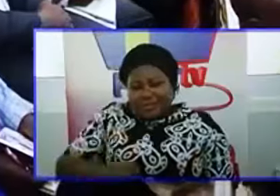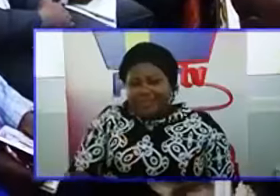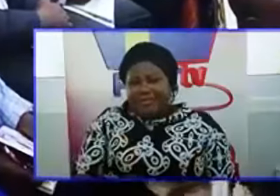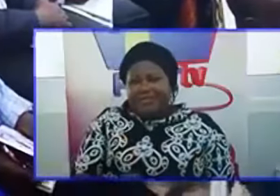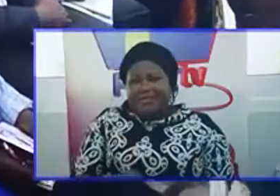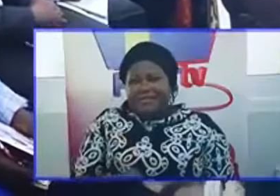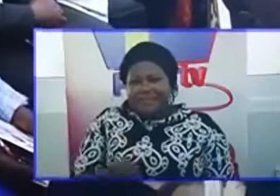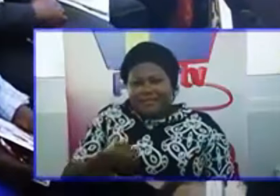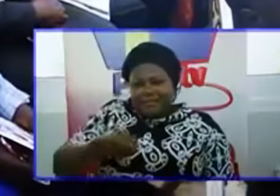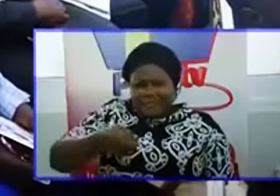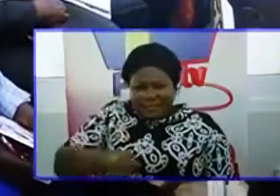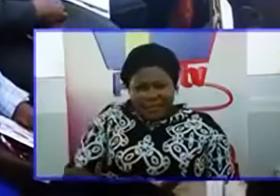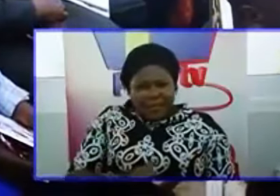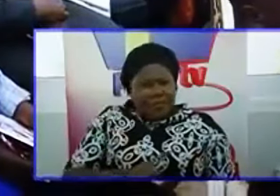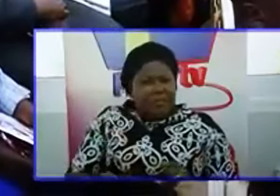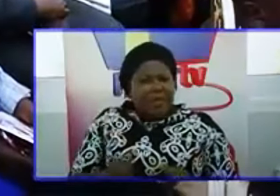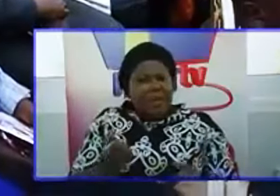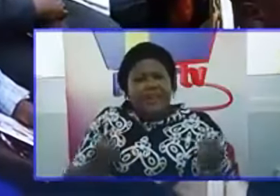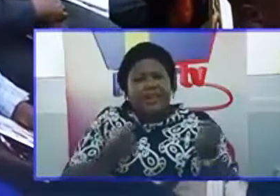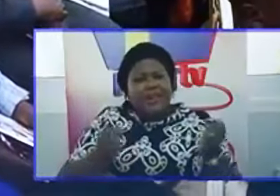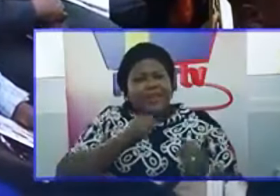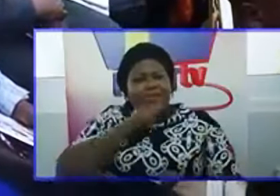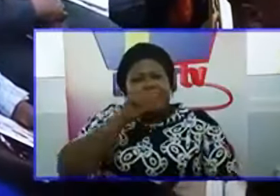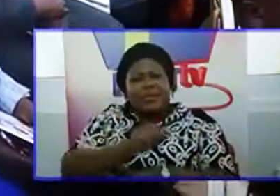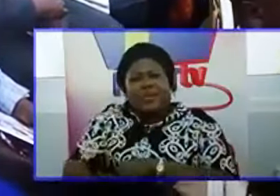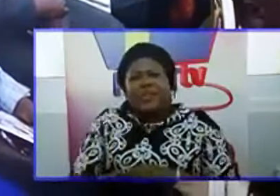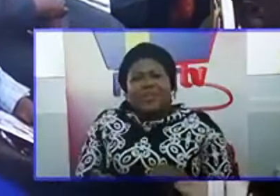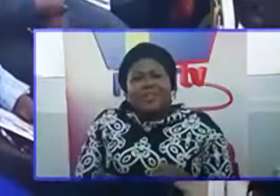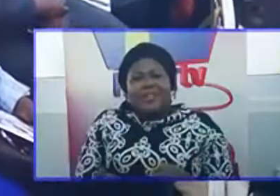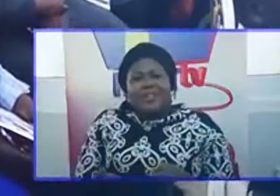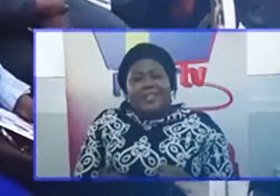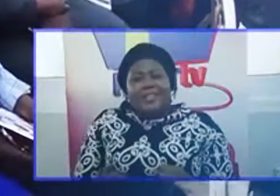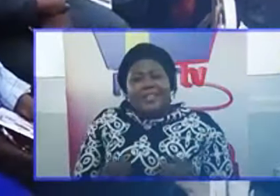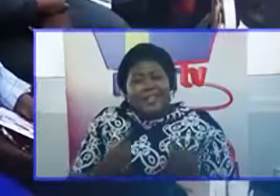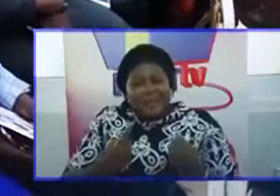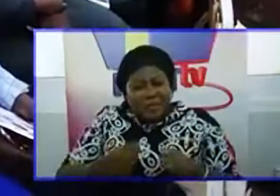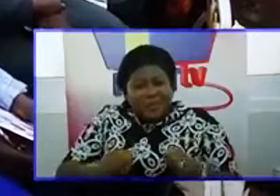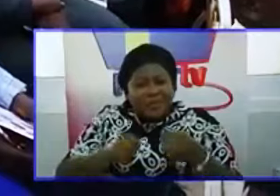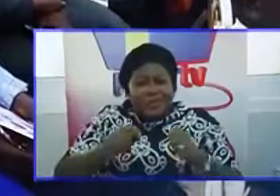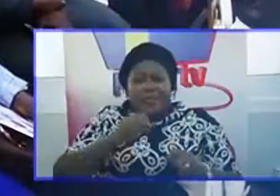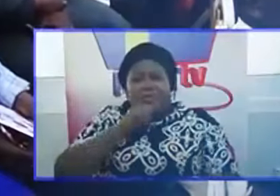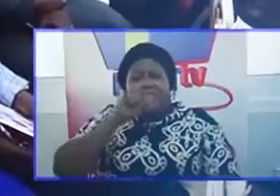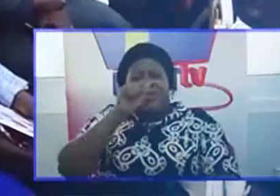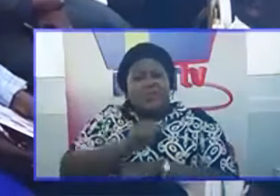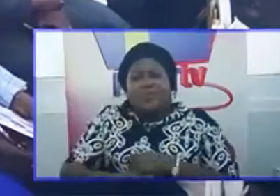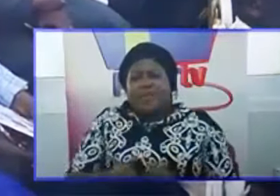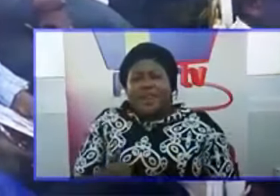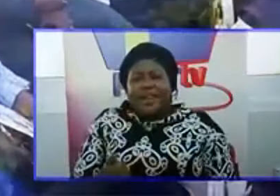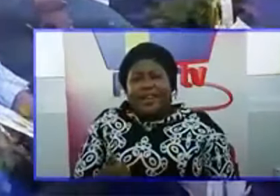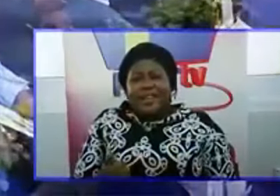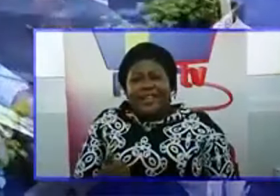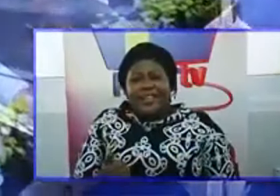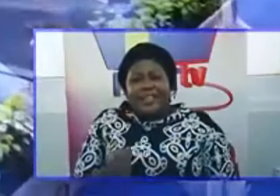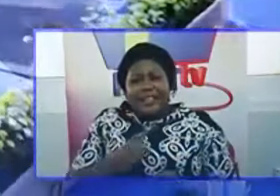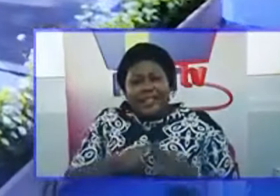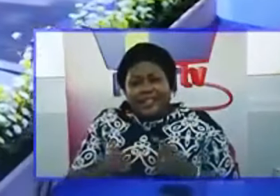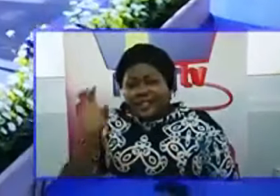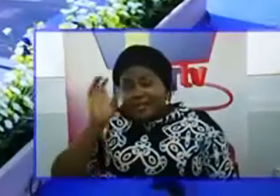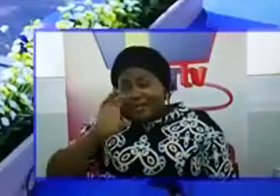not ignite. No power. He's sweating. Then there is this